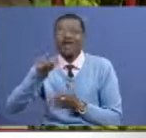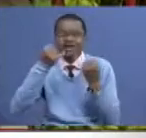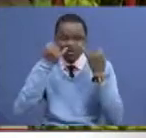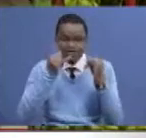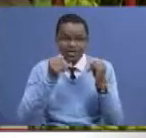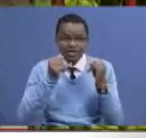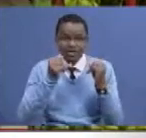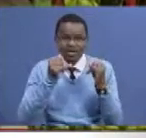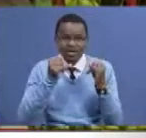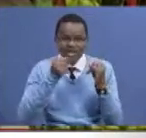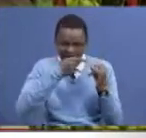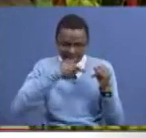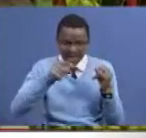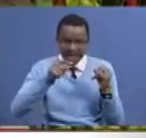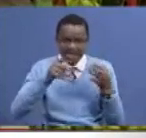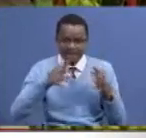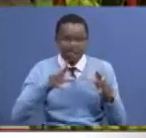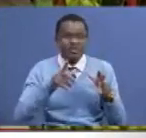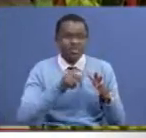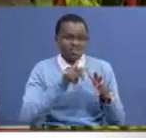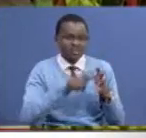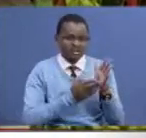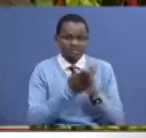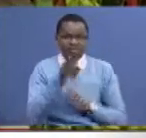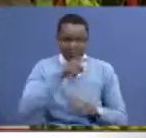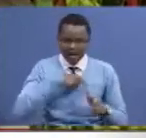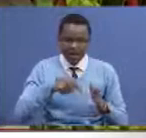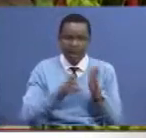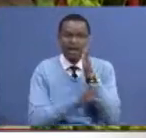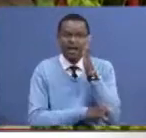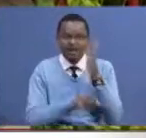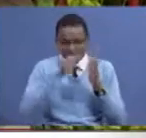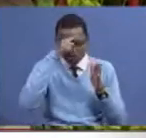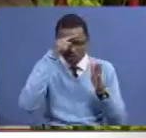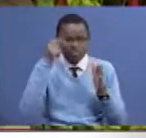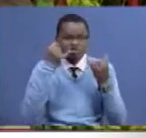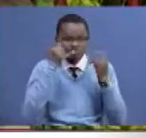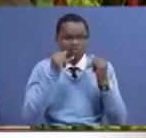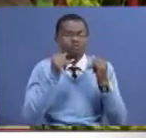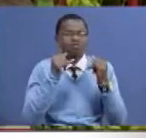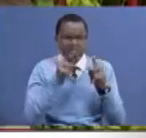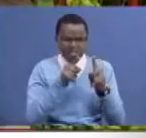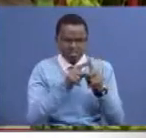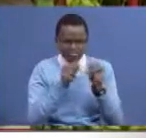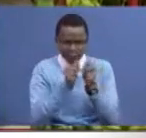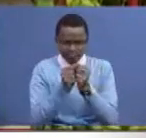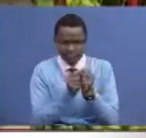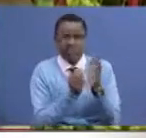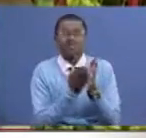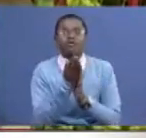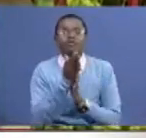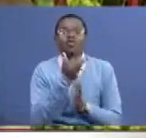people, then we are going to develop our country. Because information goes hand in hand with development. And with